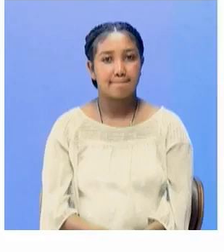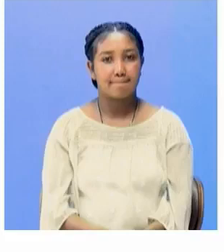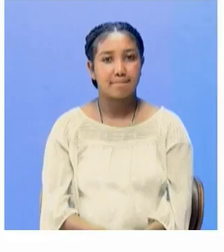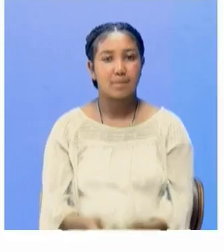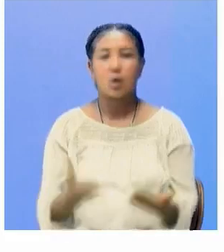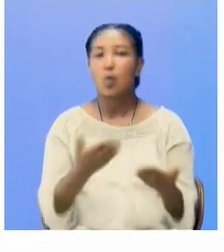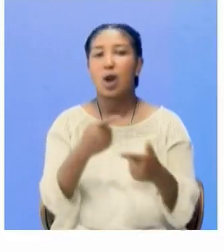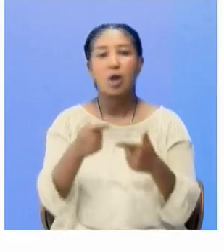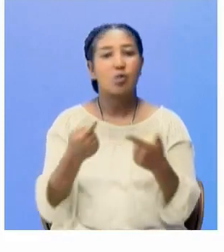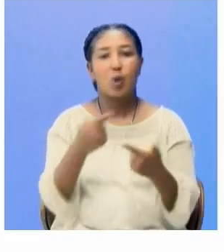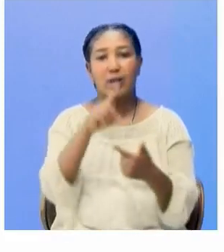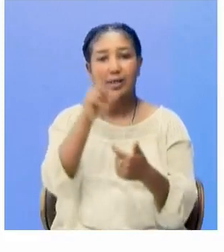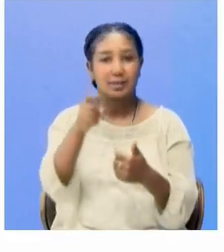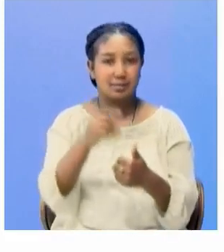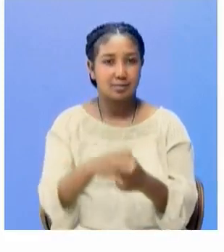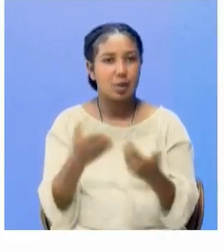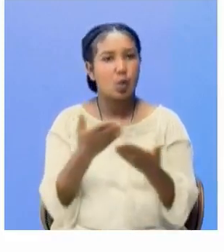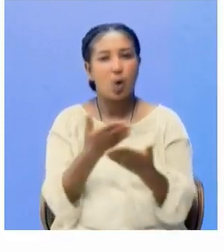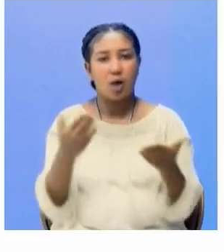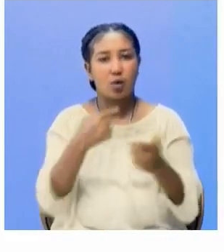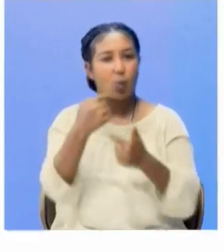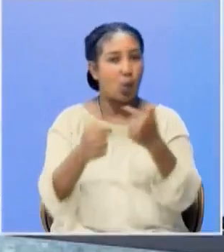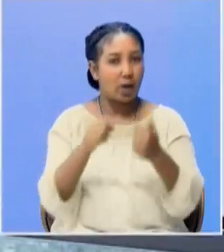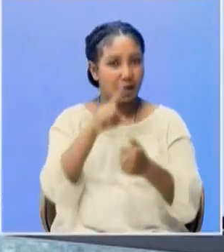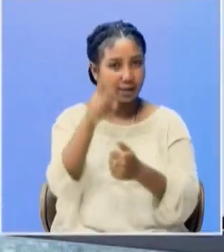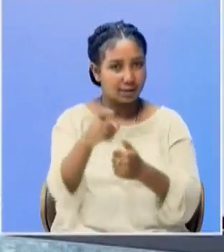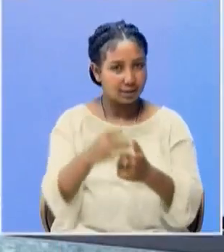going? Where are you going?